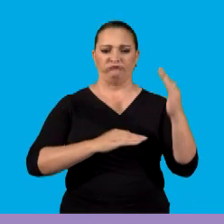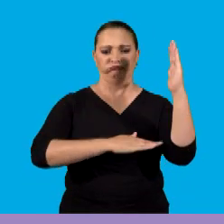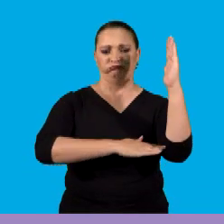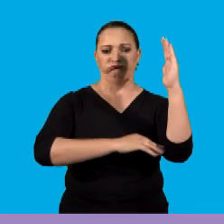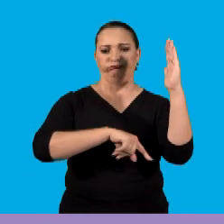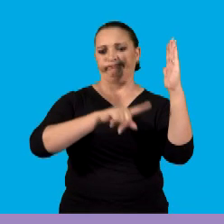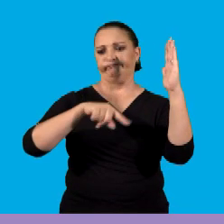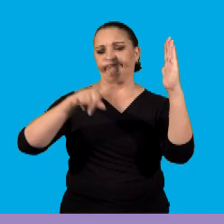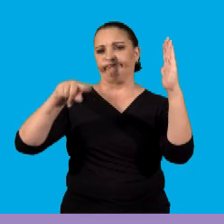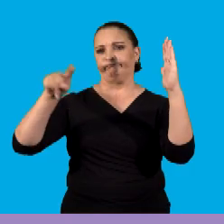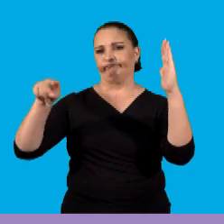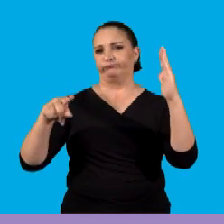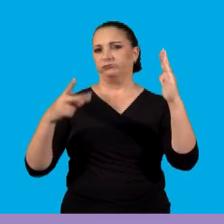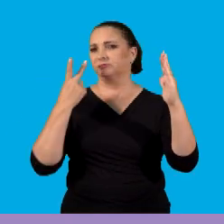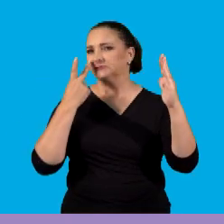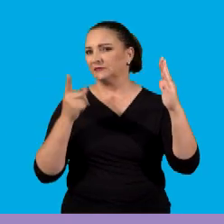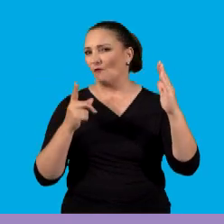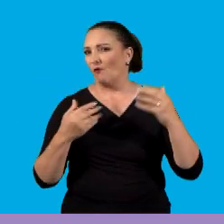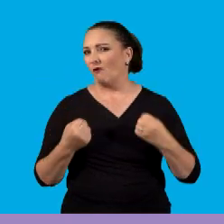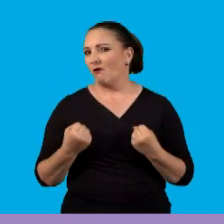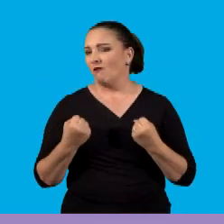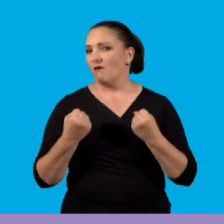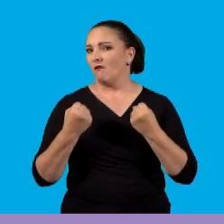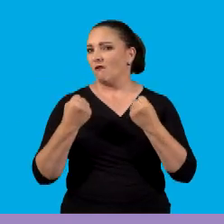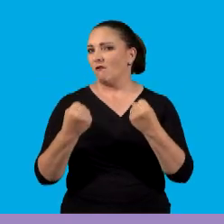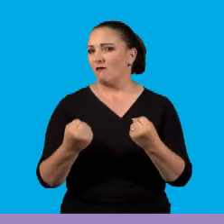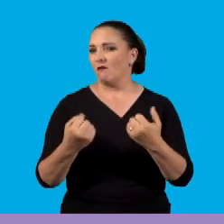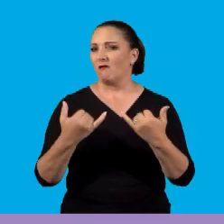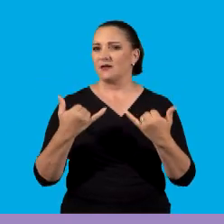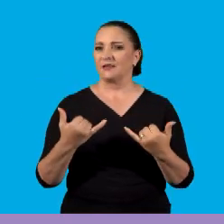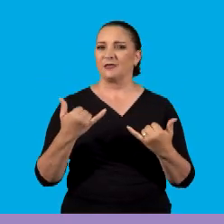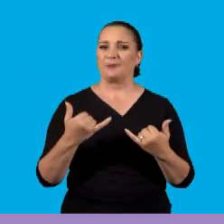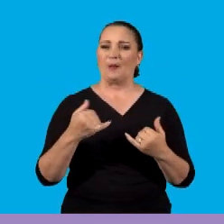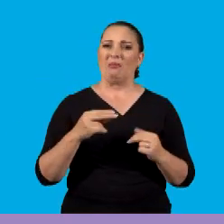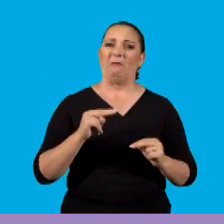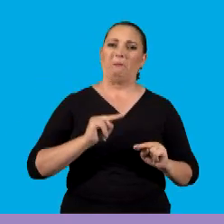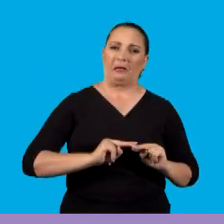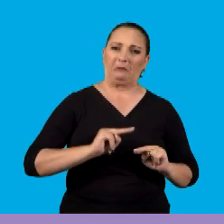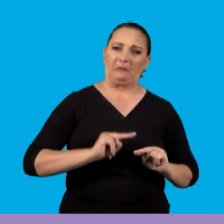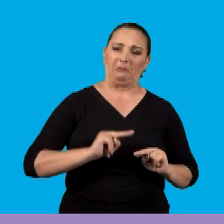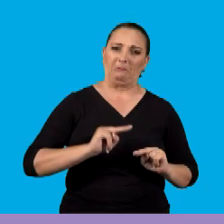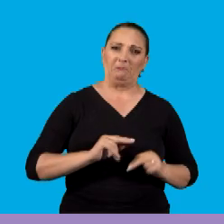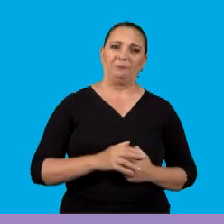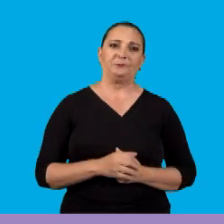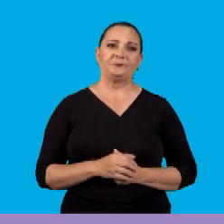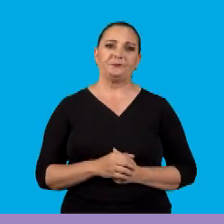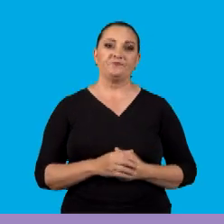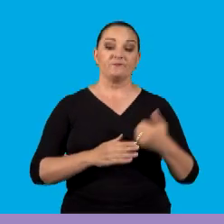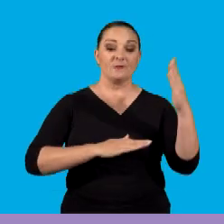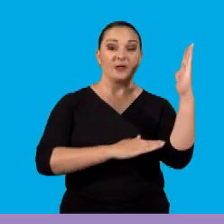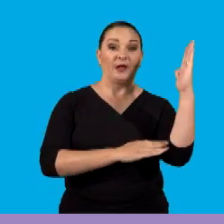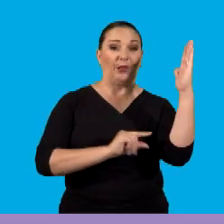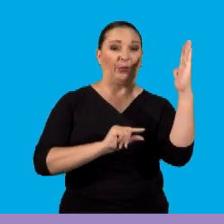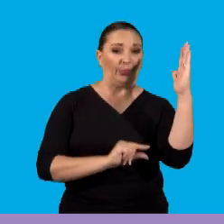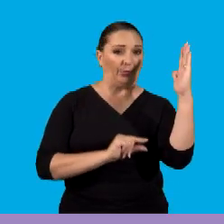What about this graph where that car was traveling a distance? Identify the minimum distance on the graph. Now,